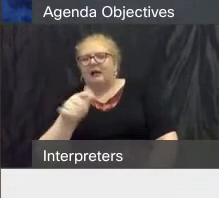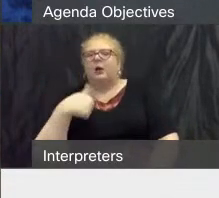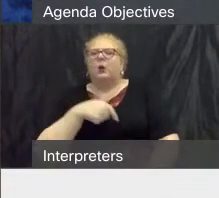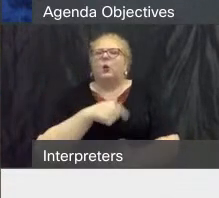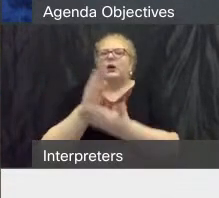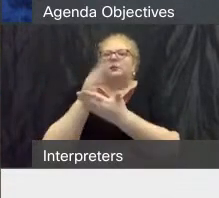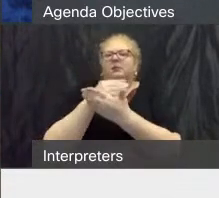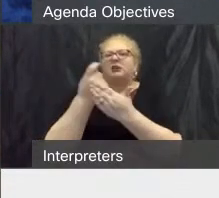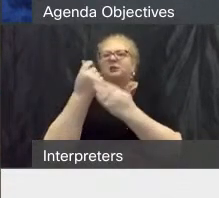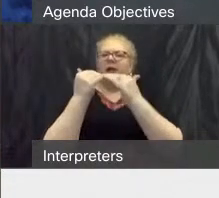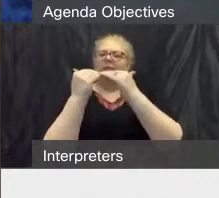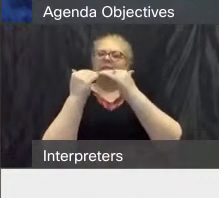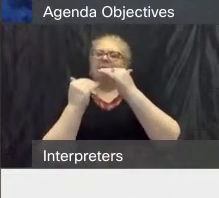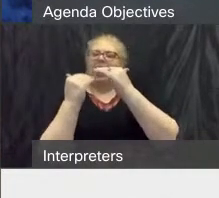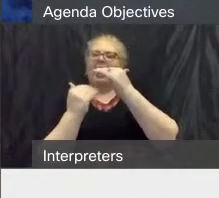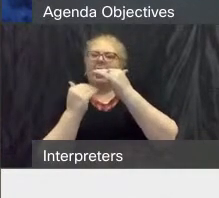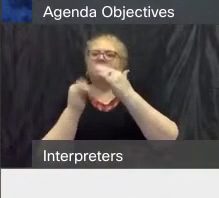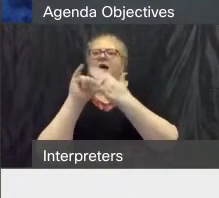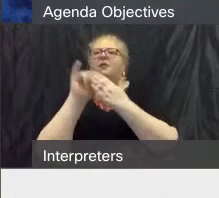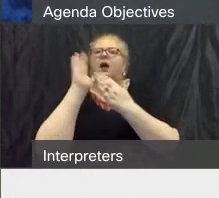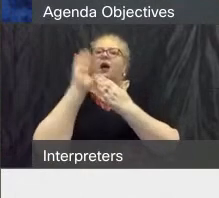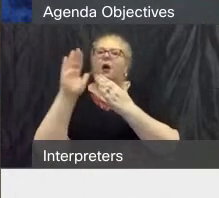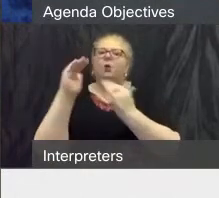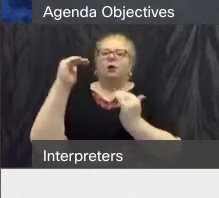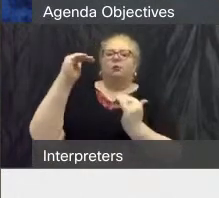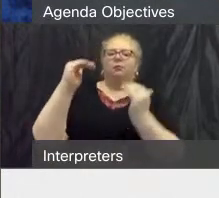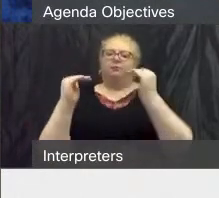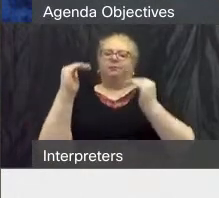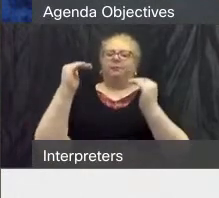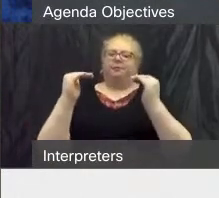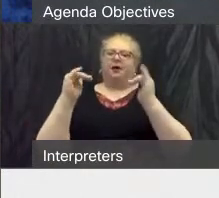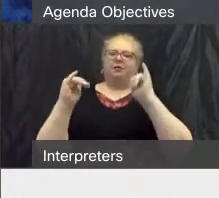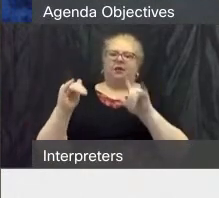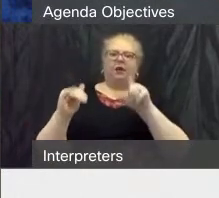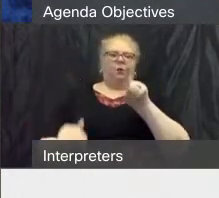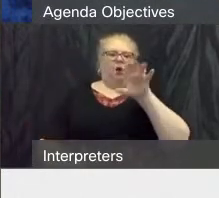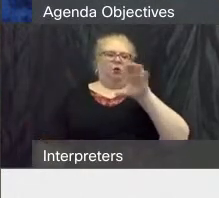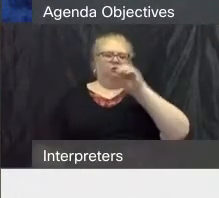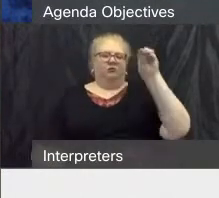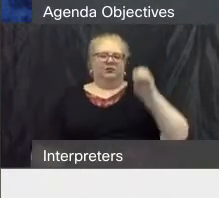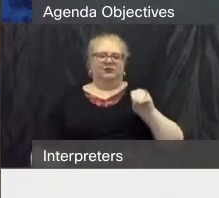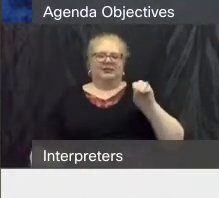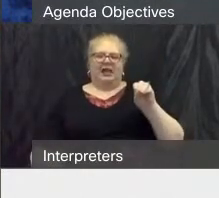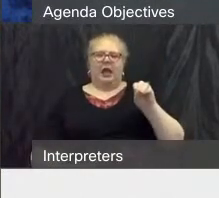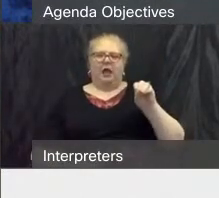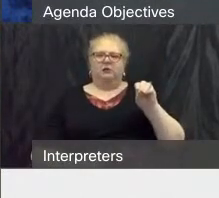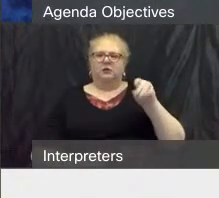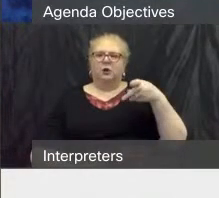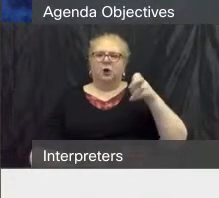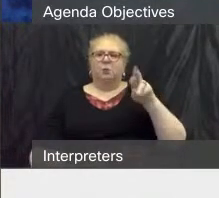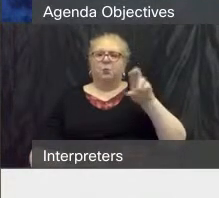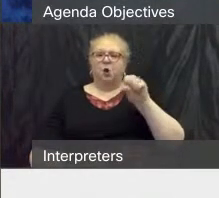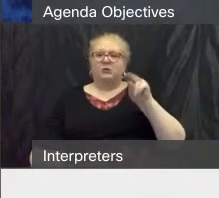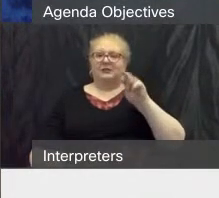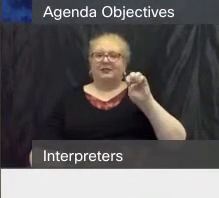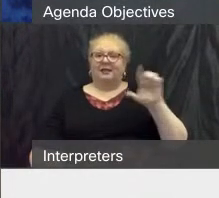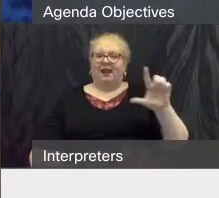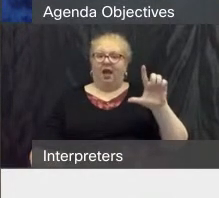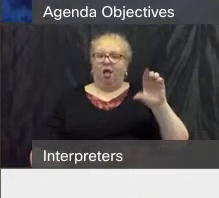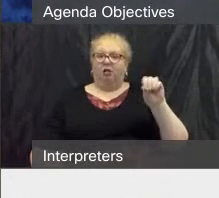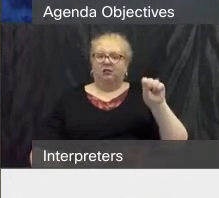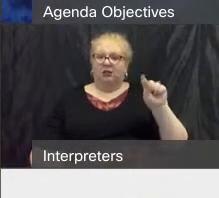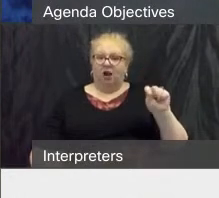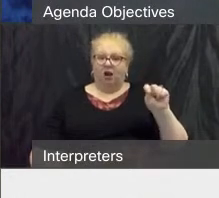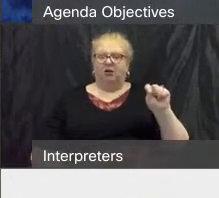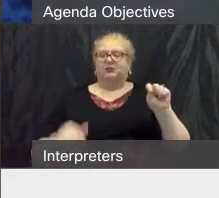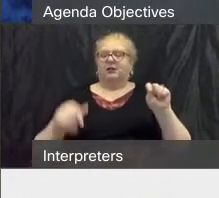an offset to the full 100% personnel cost because of the effort to make sure that we're